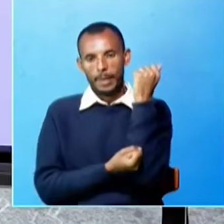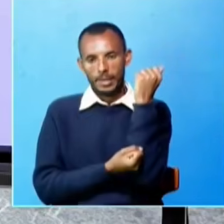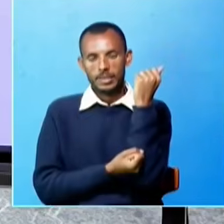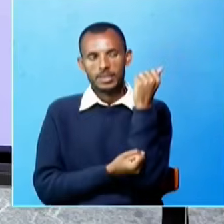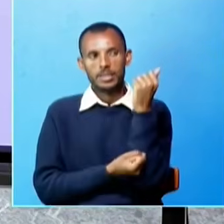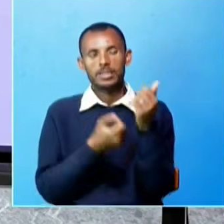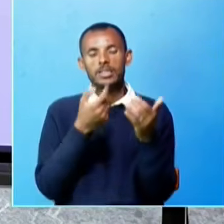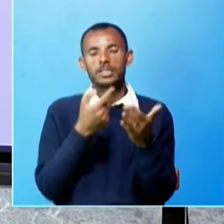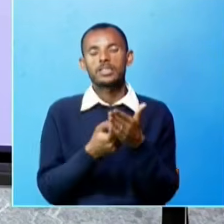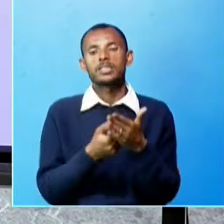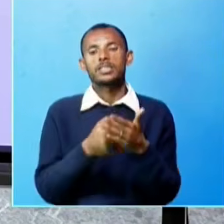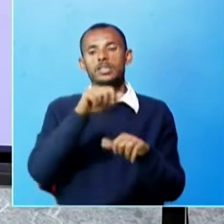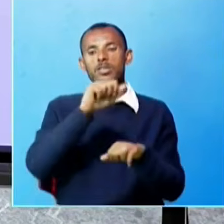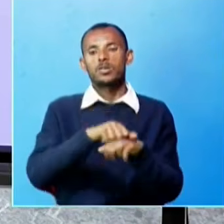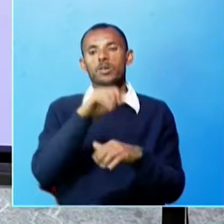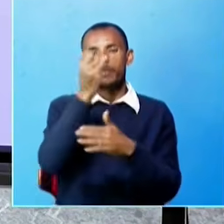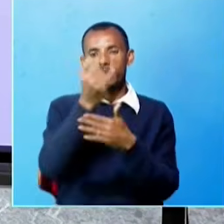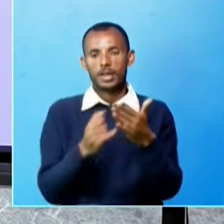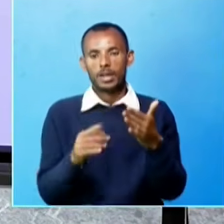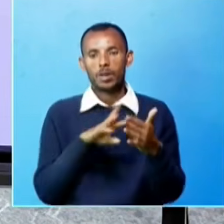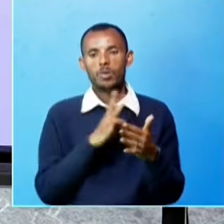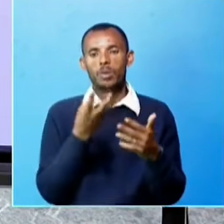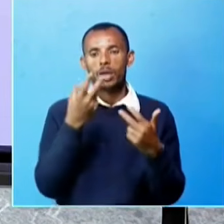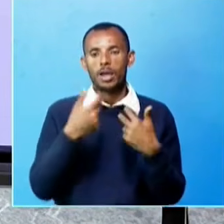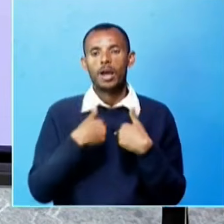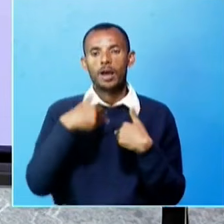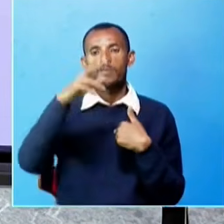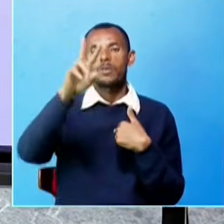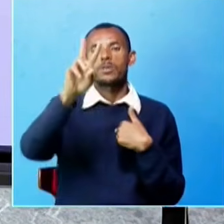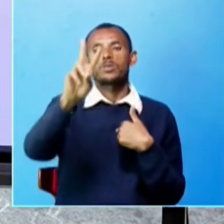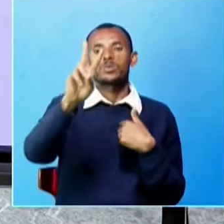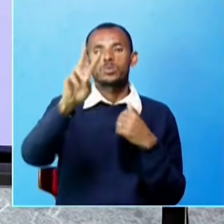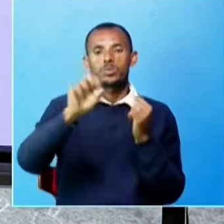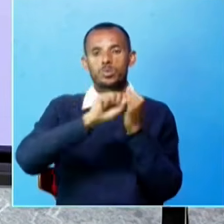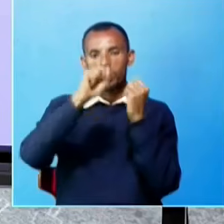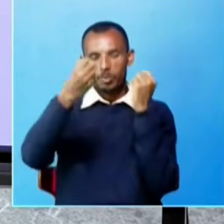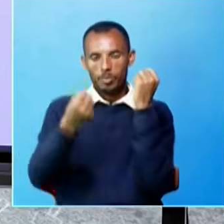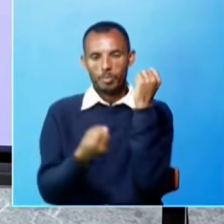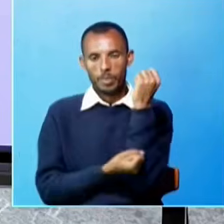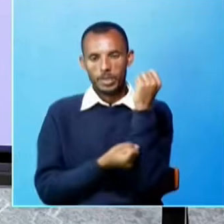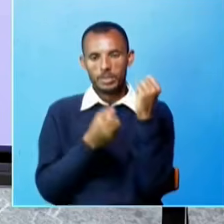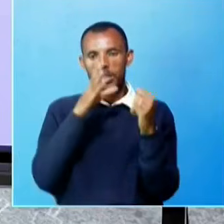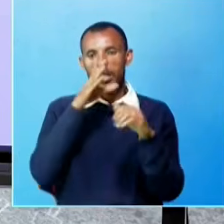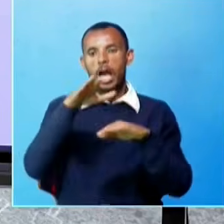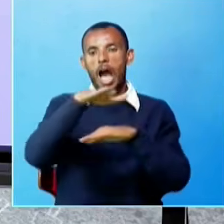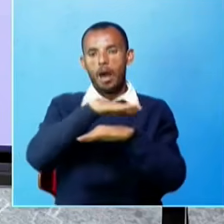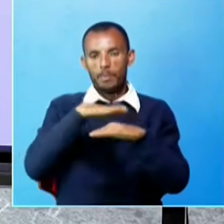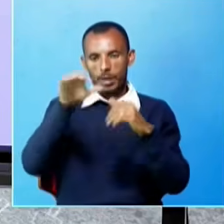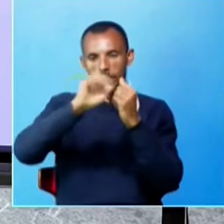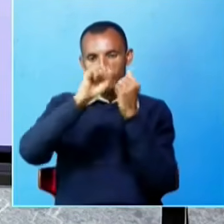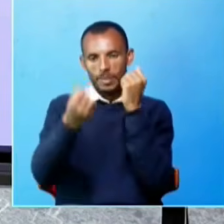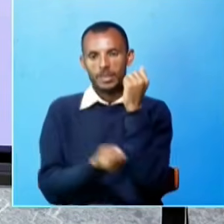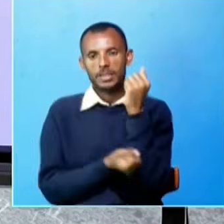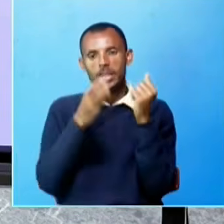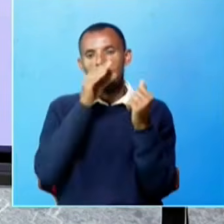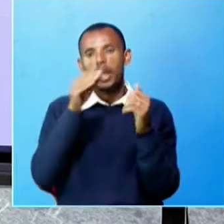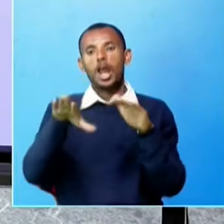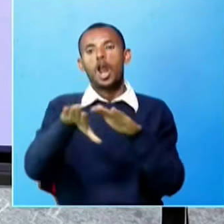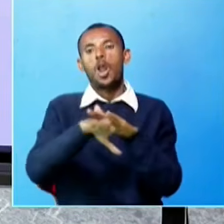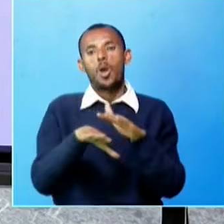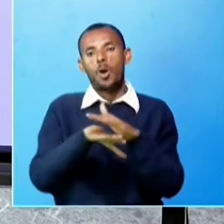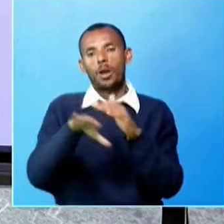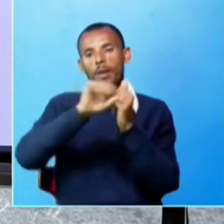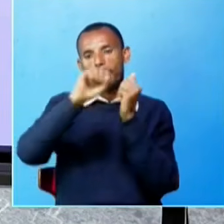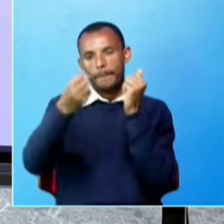figure, we do have 2 bases, the upper base and the lower base. Okay,